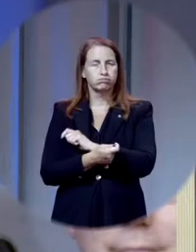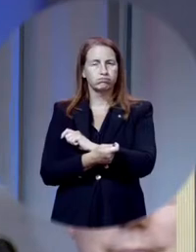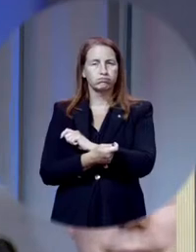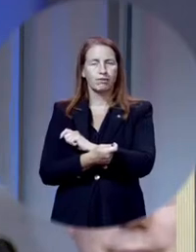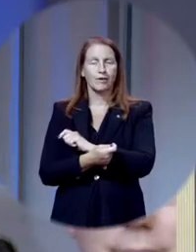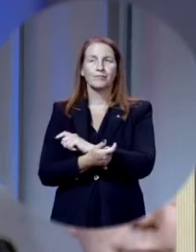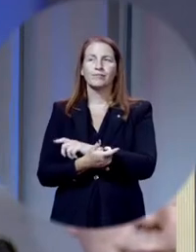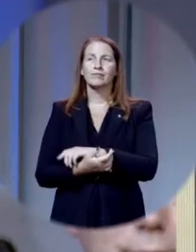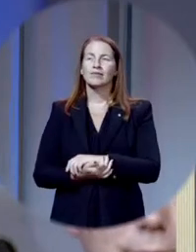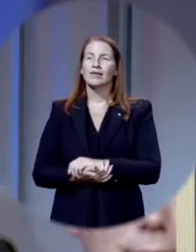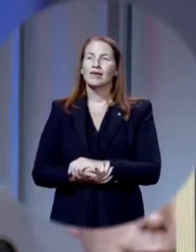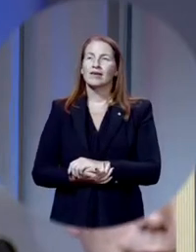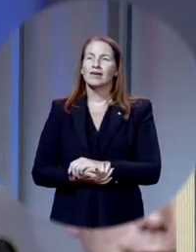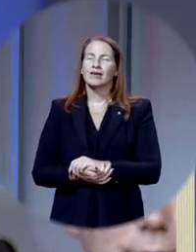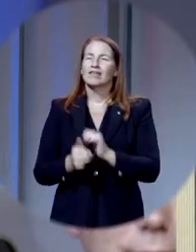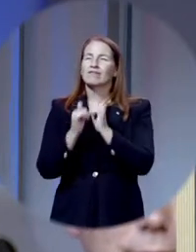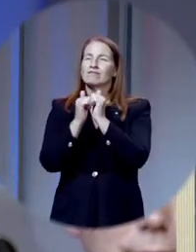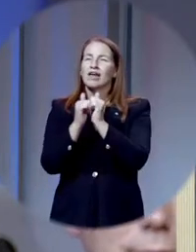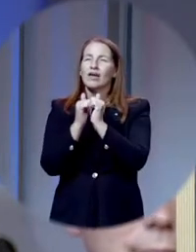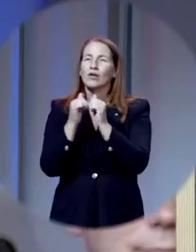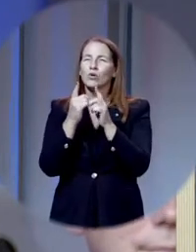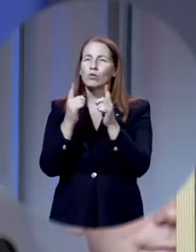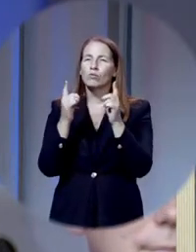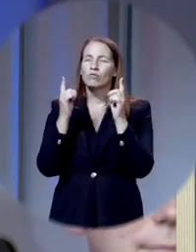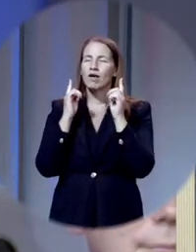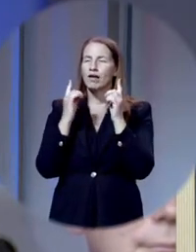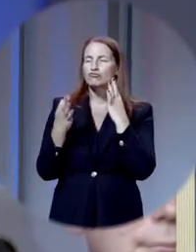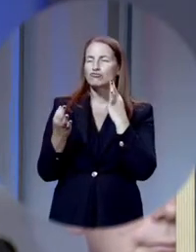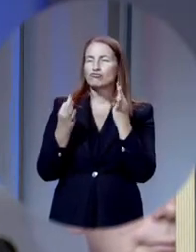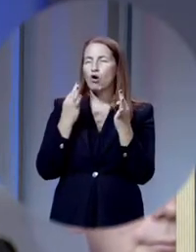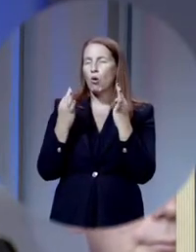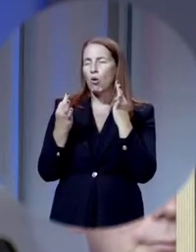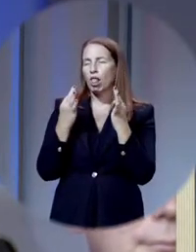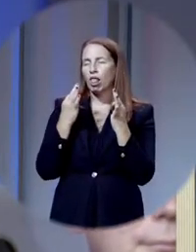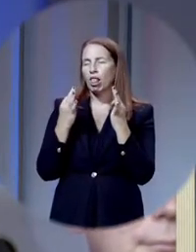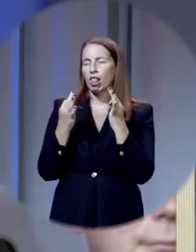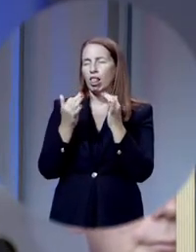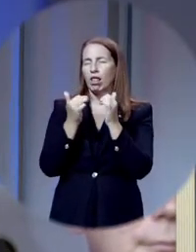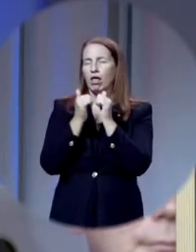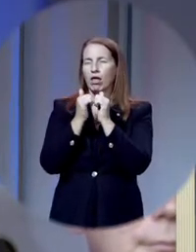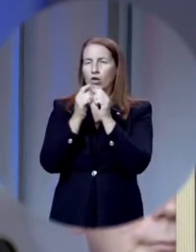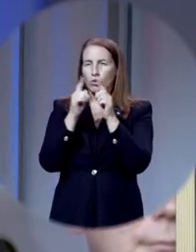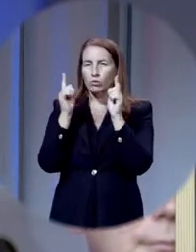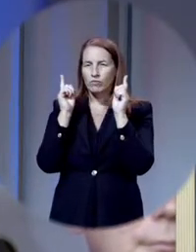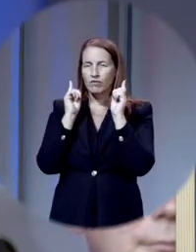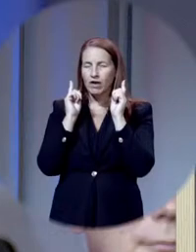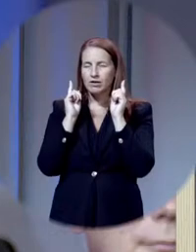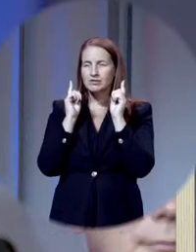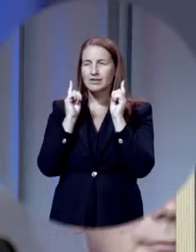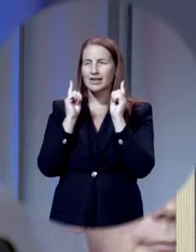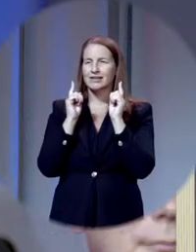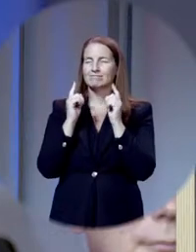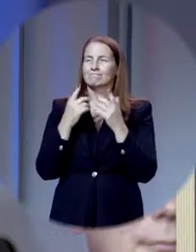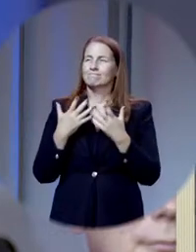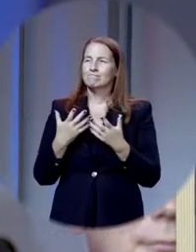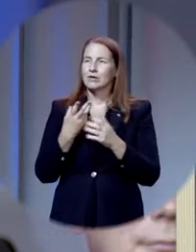And the role and value of universities is being questioned like never before.